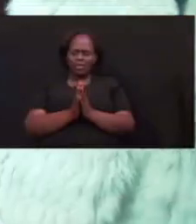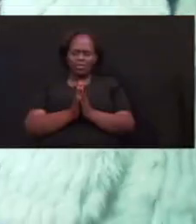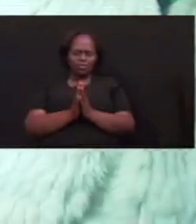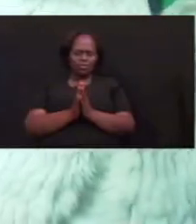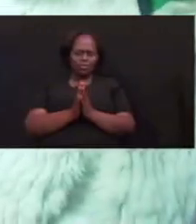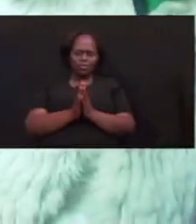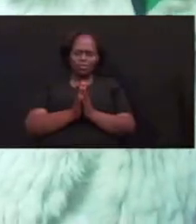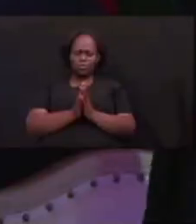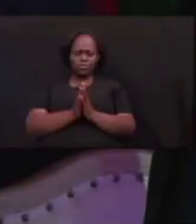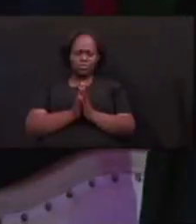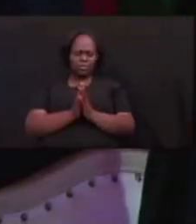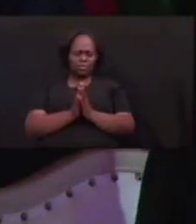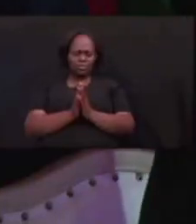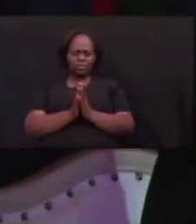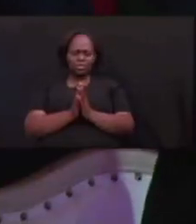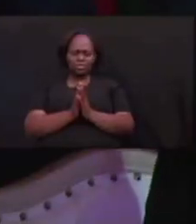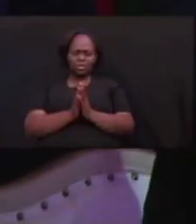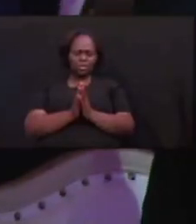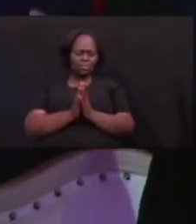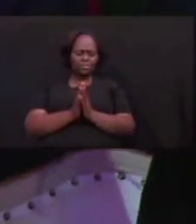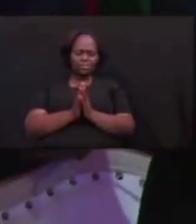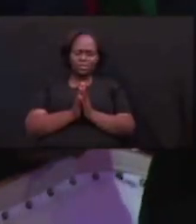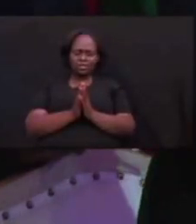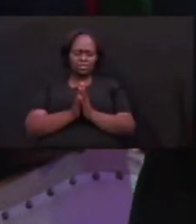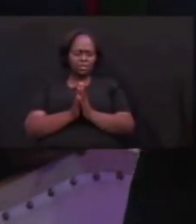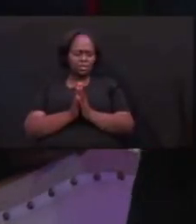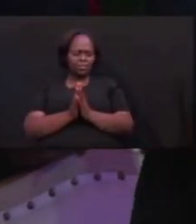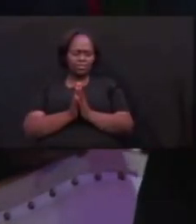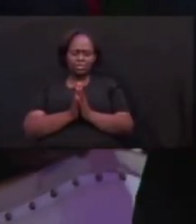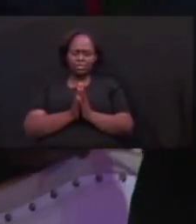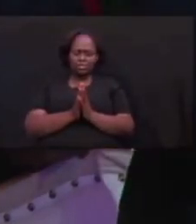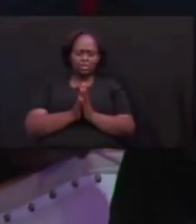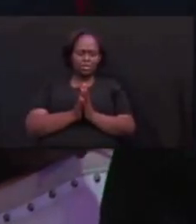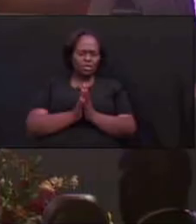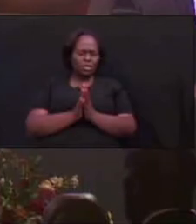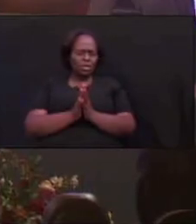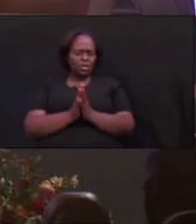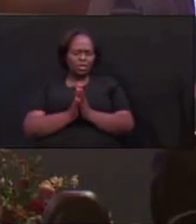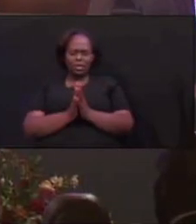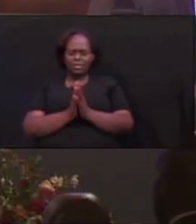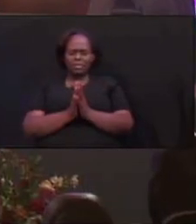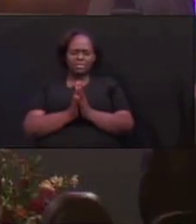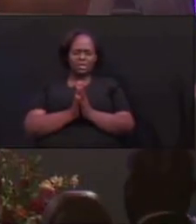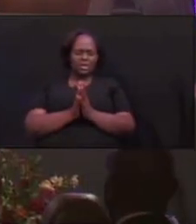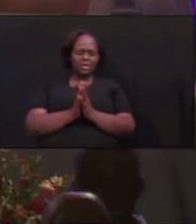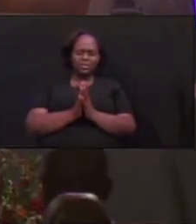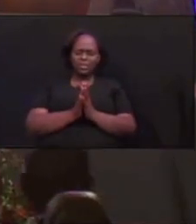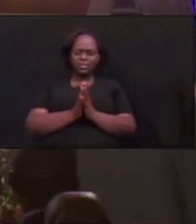fire comes. It's the fire that makes me a witness.